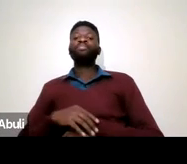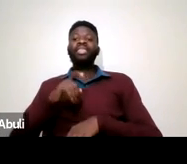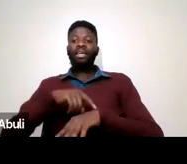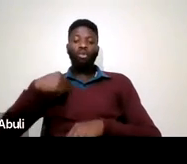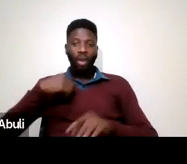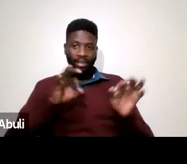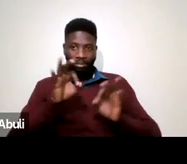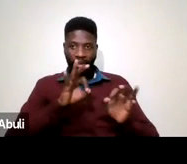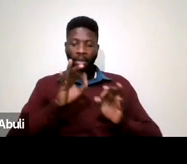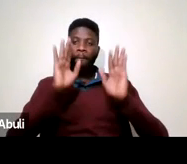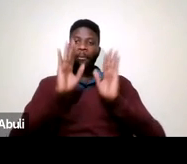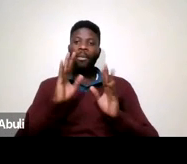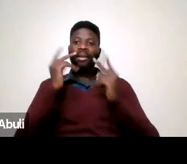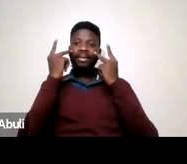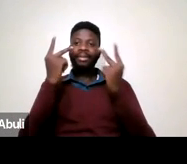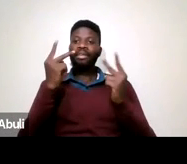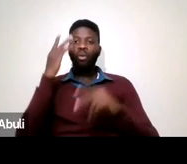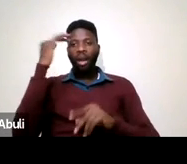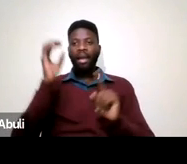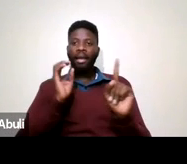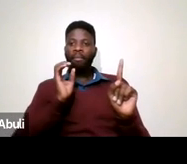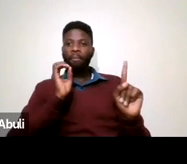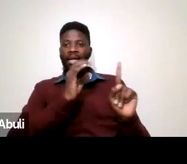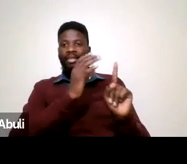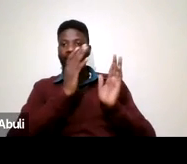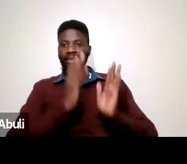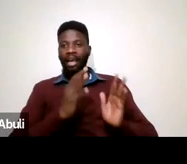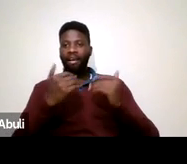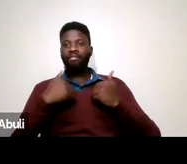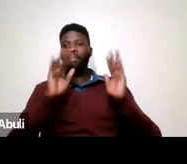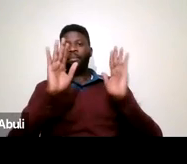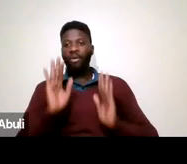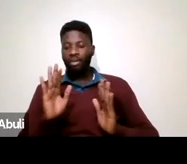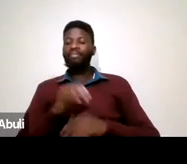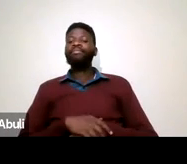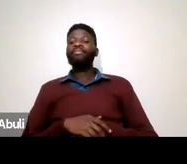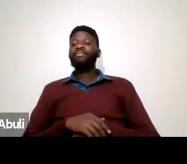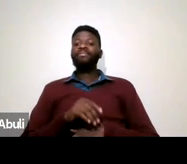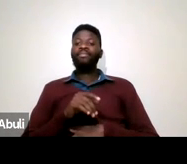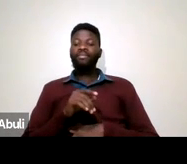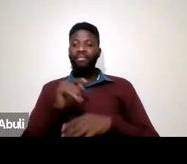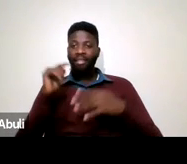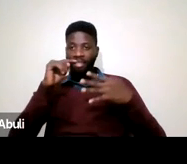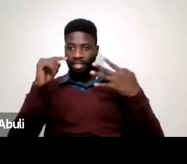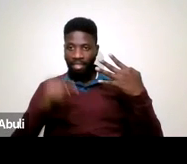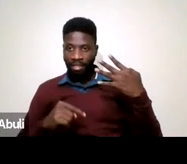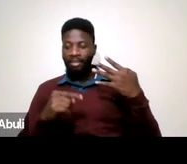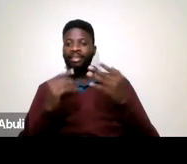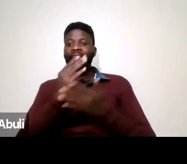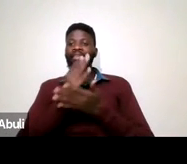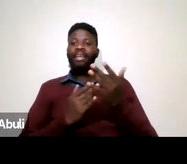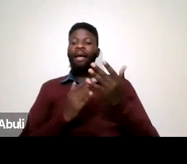for you to have a mentor? Do you need a mentor in the first place? So these are some of the key things we want